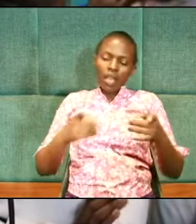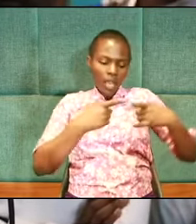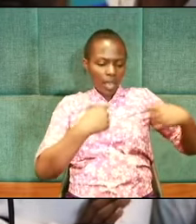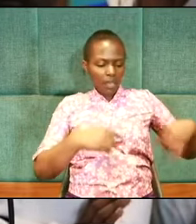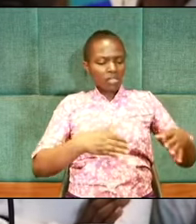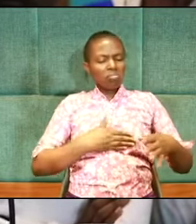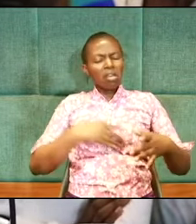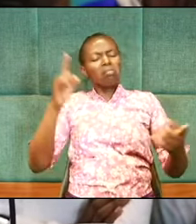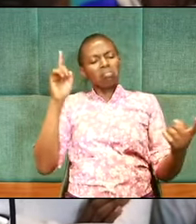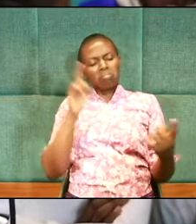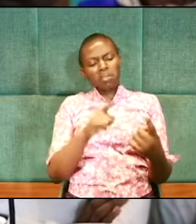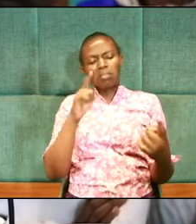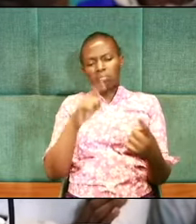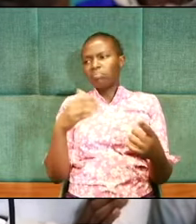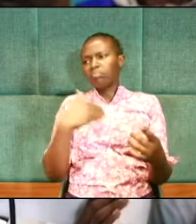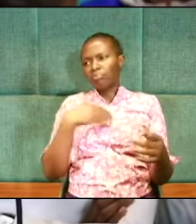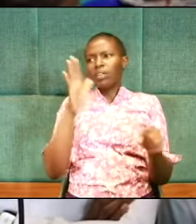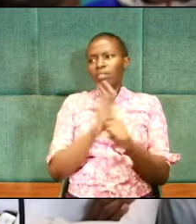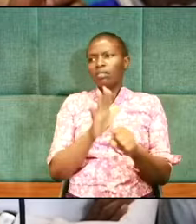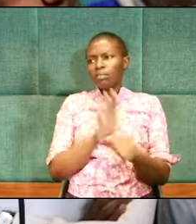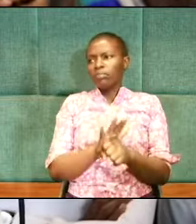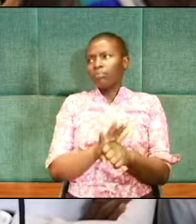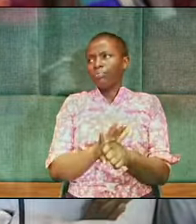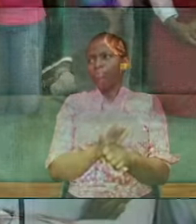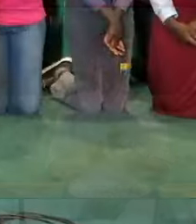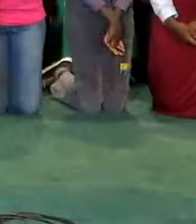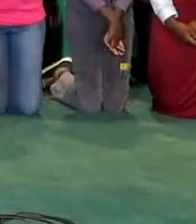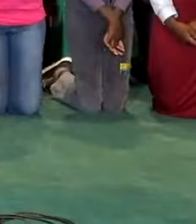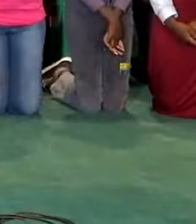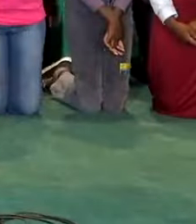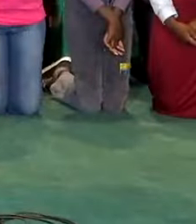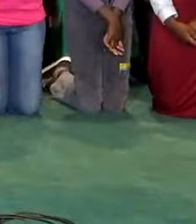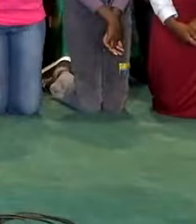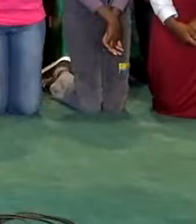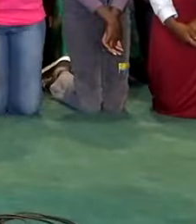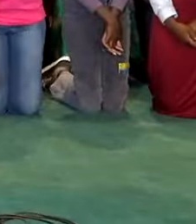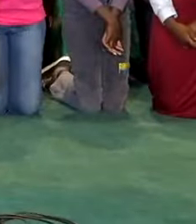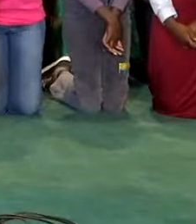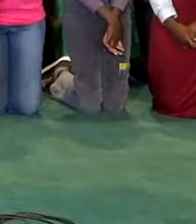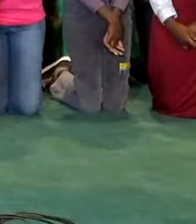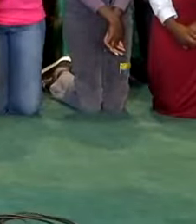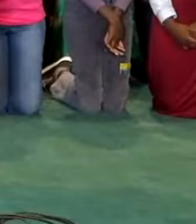is aching. When peace like a